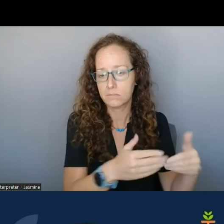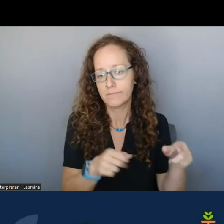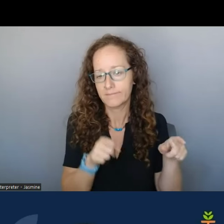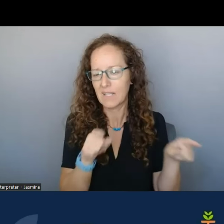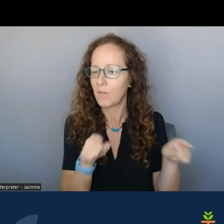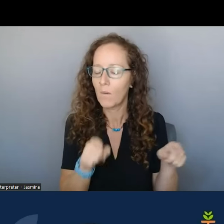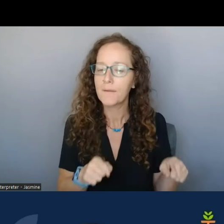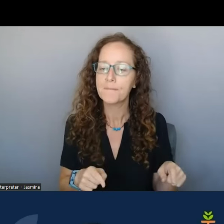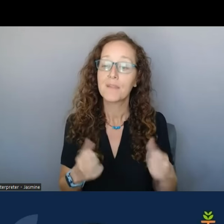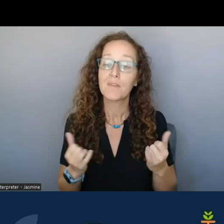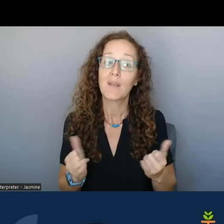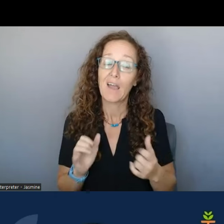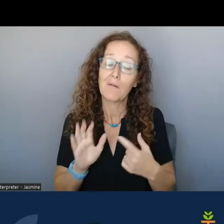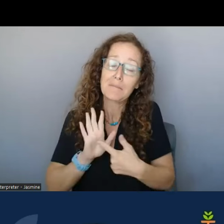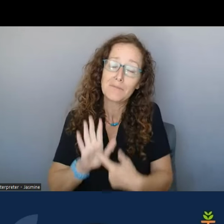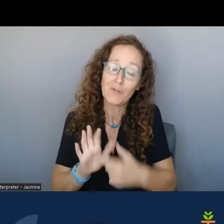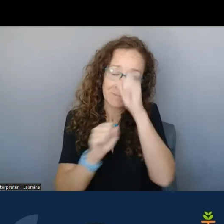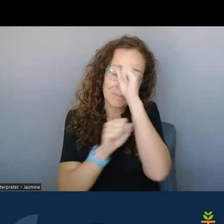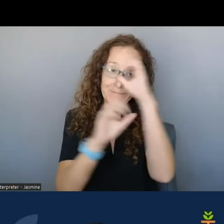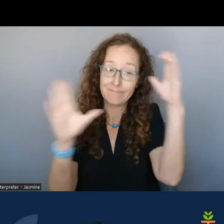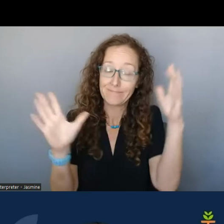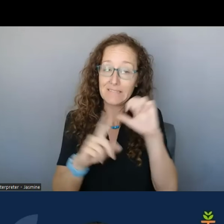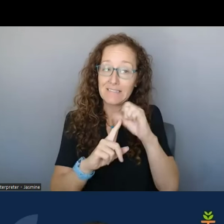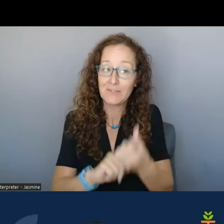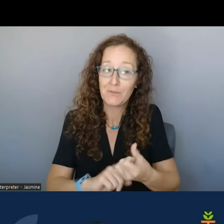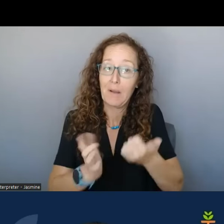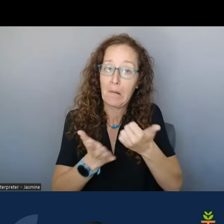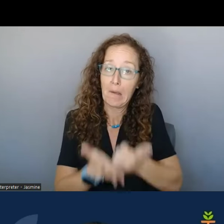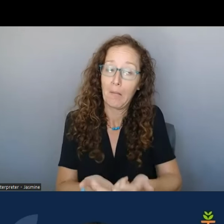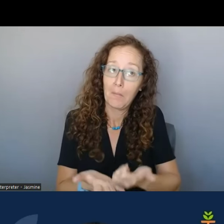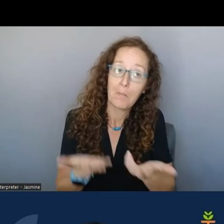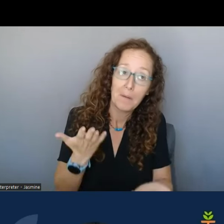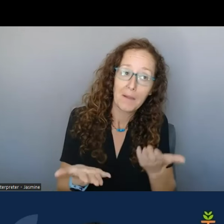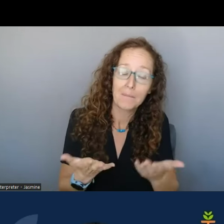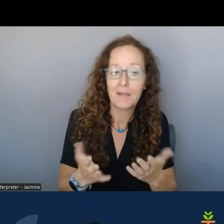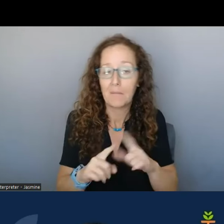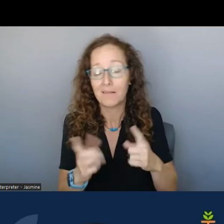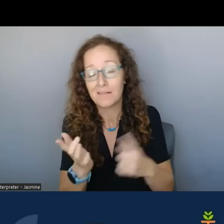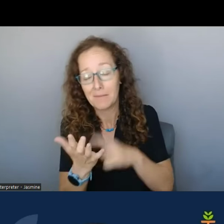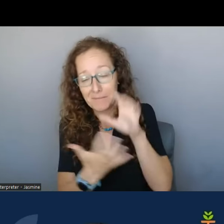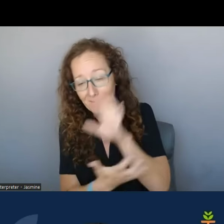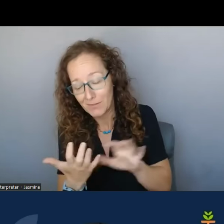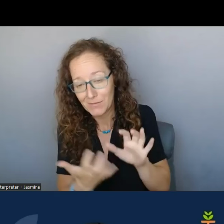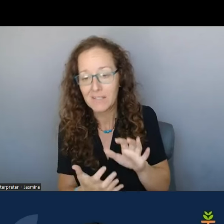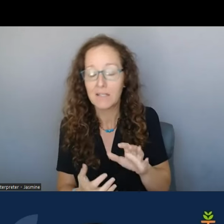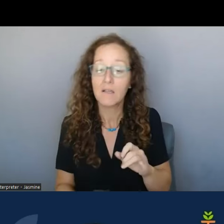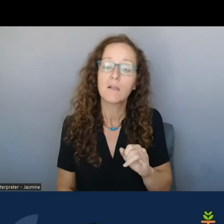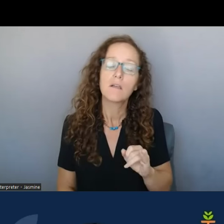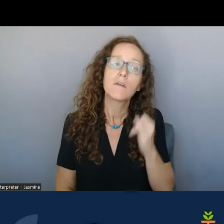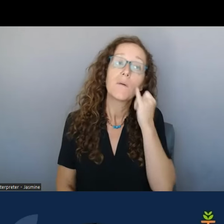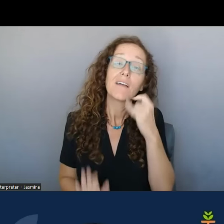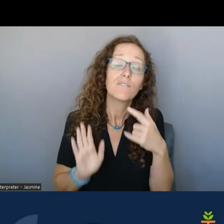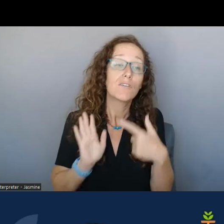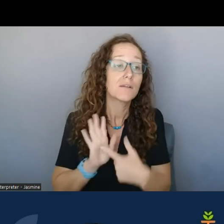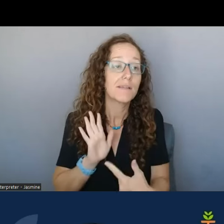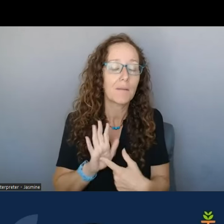can here. Let's just say you're in the hospital, admitted as an inpatient today,